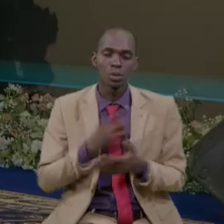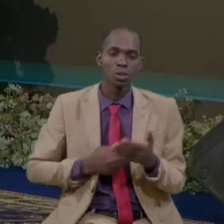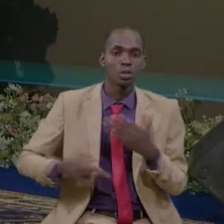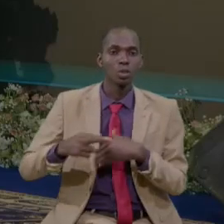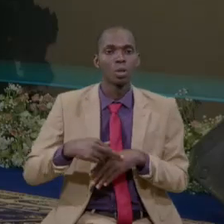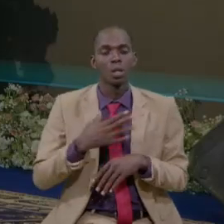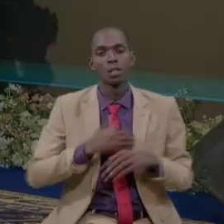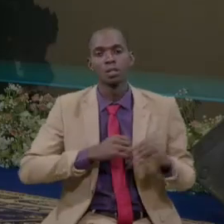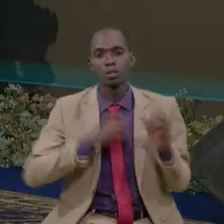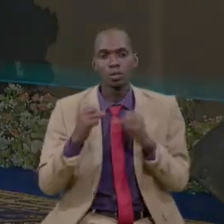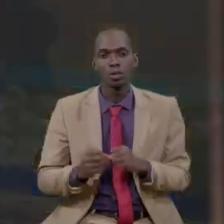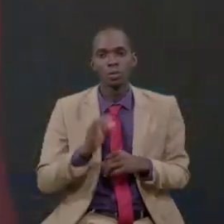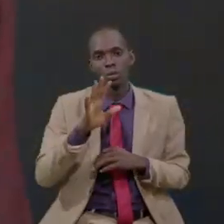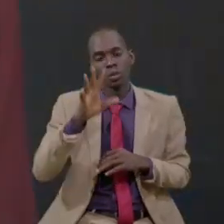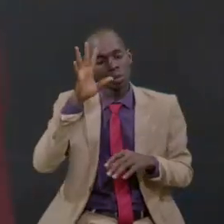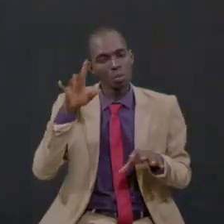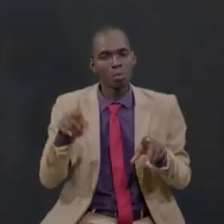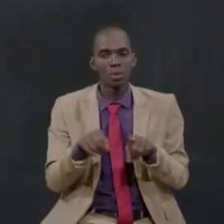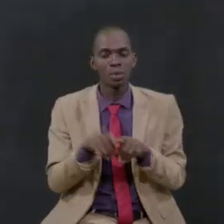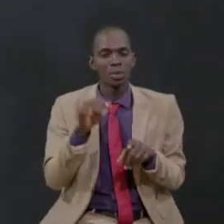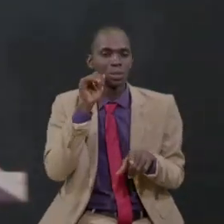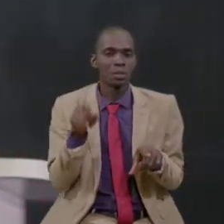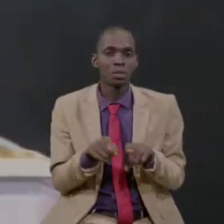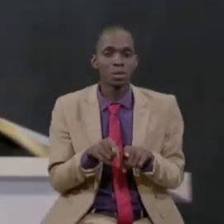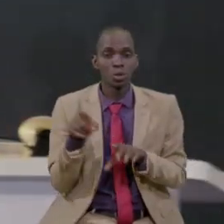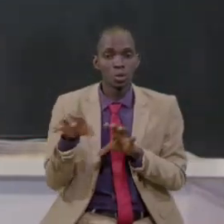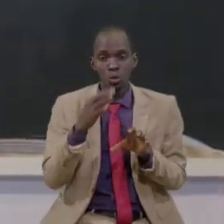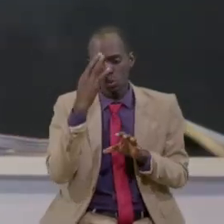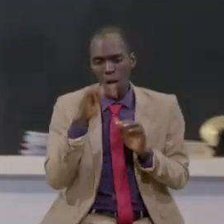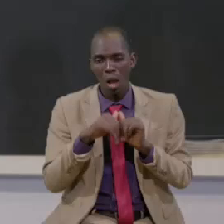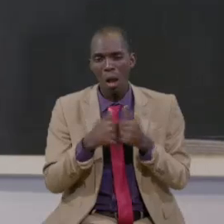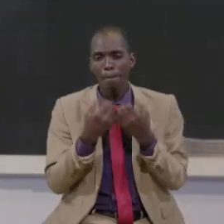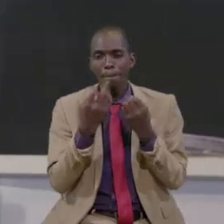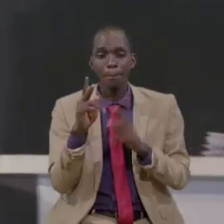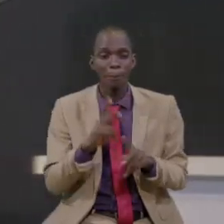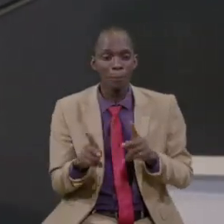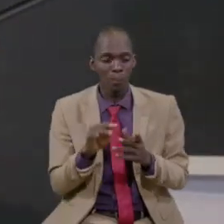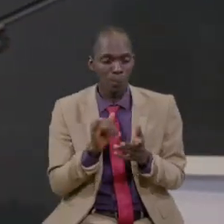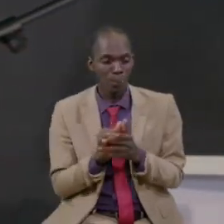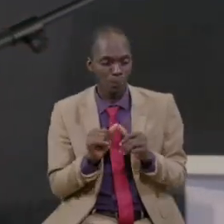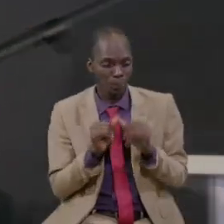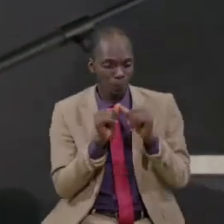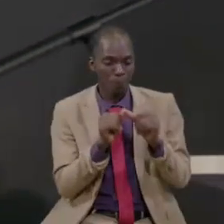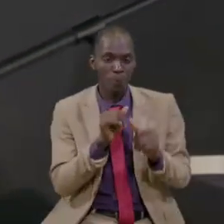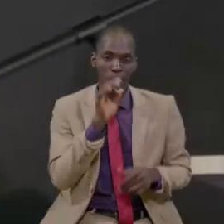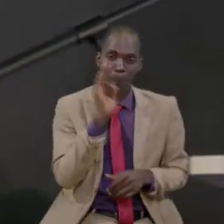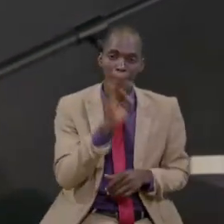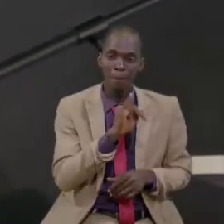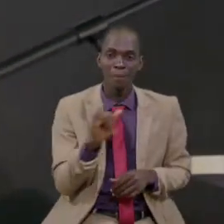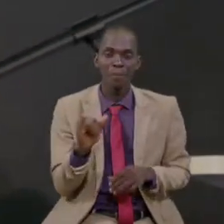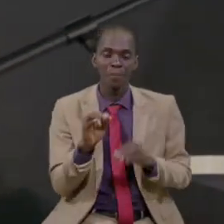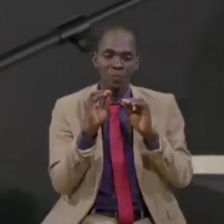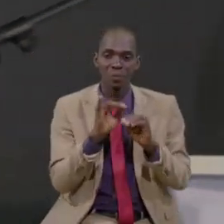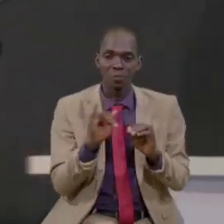people go on preaching, pushing, prophesying, going here and